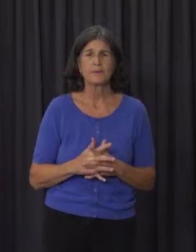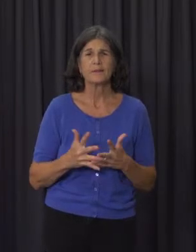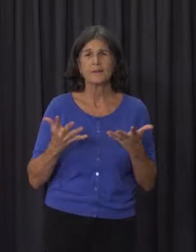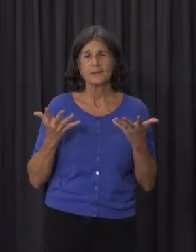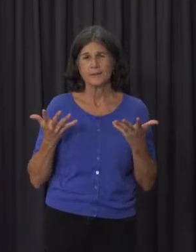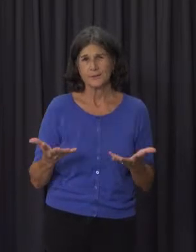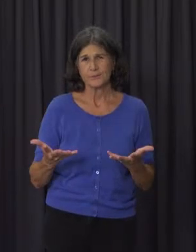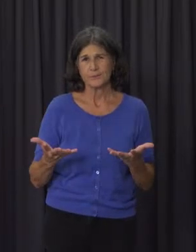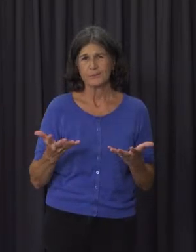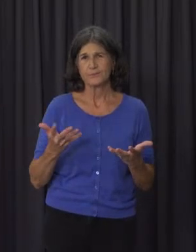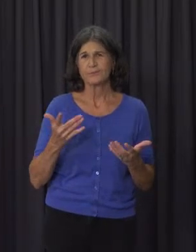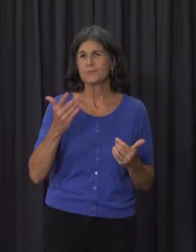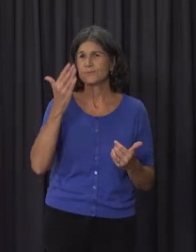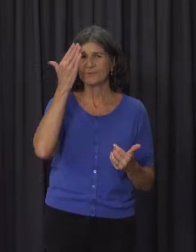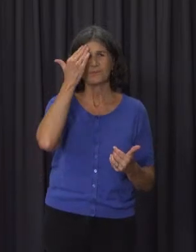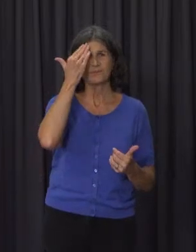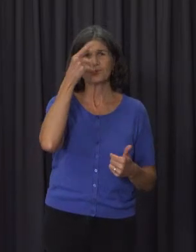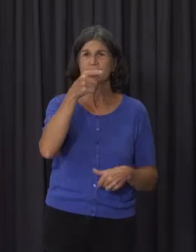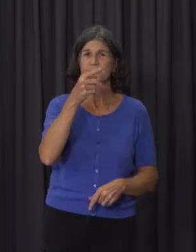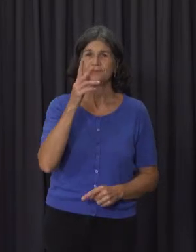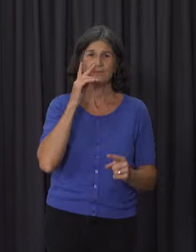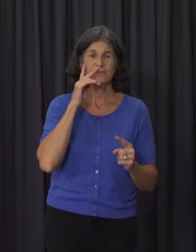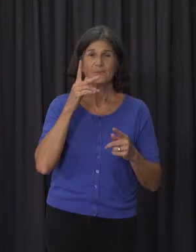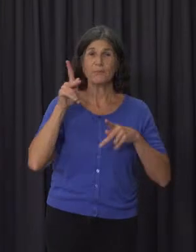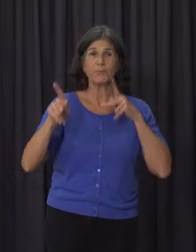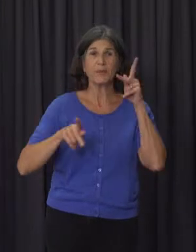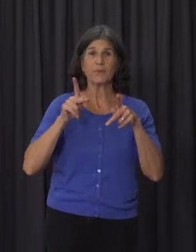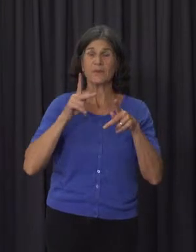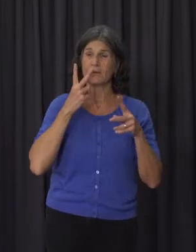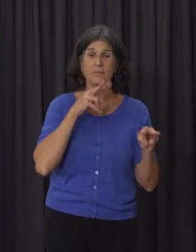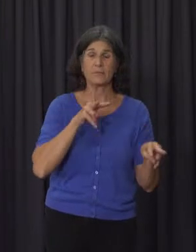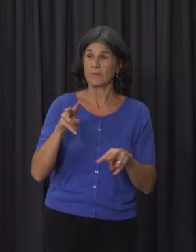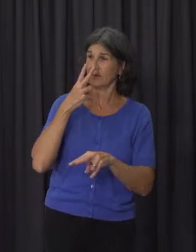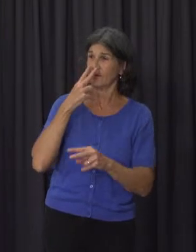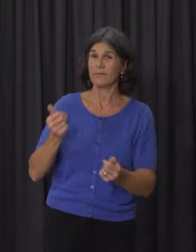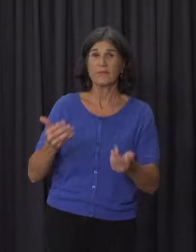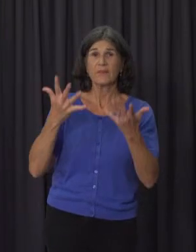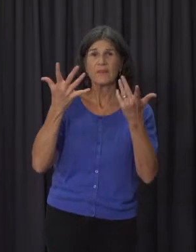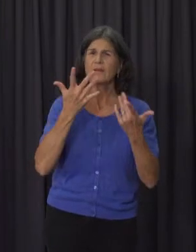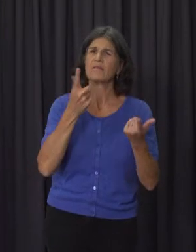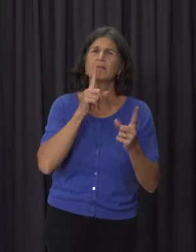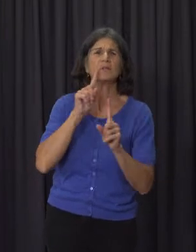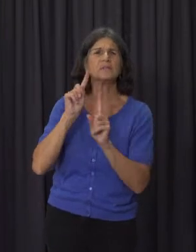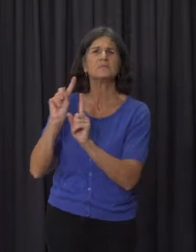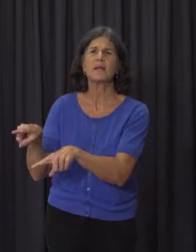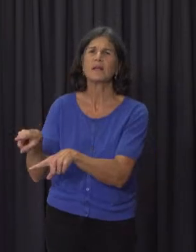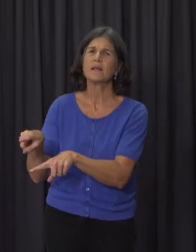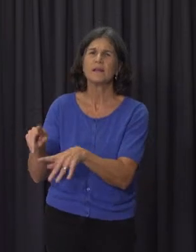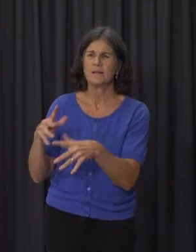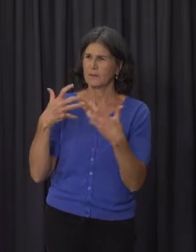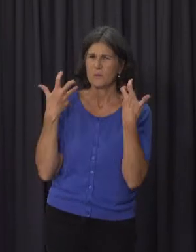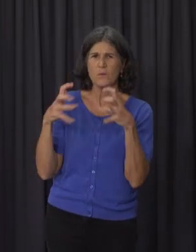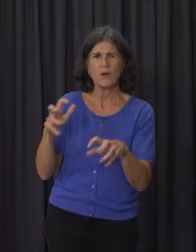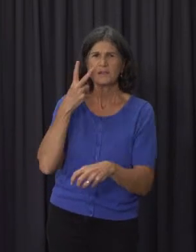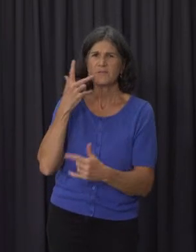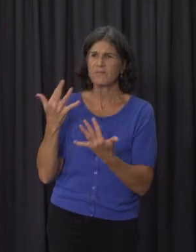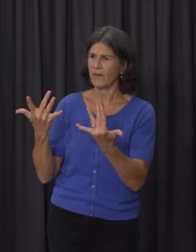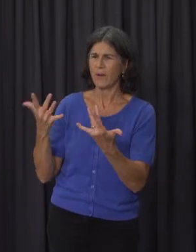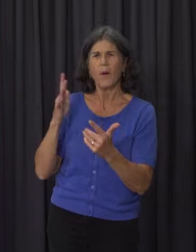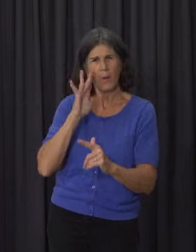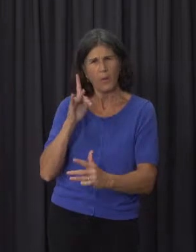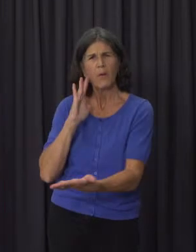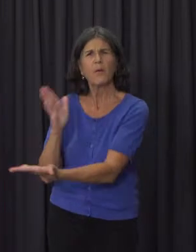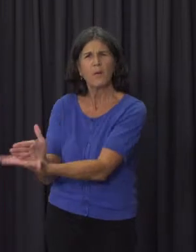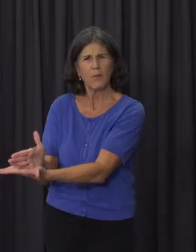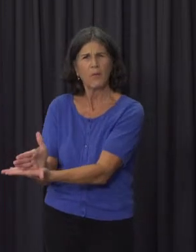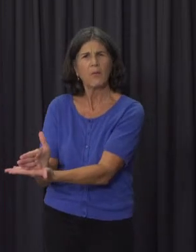I've fought many fires like that myself where I'm from. But in this case, because of the severity of the situation, we need